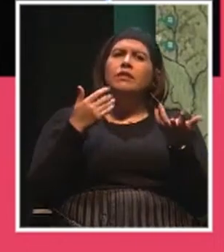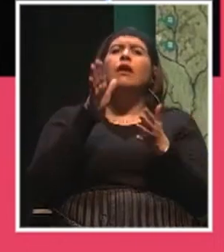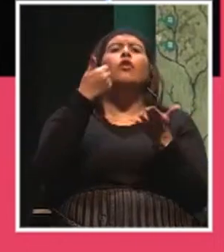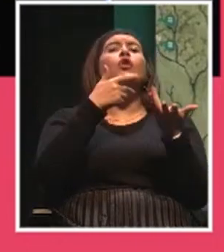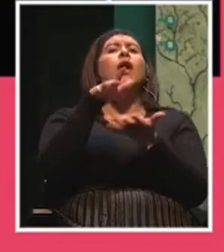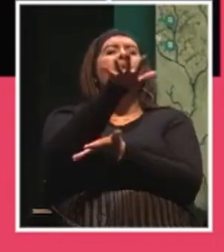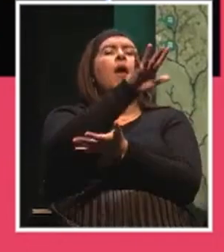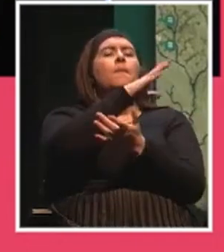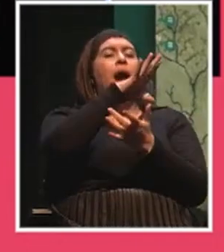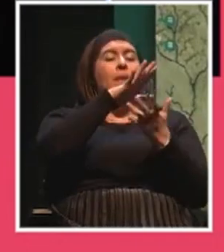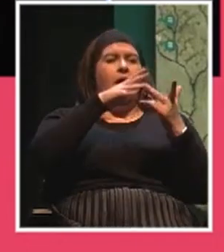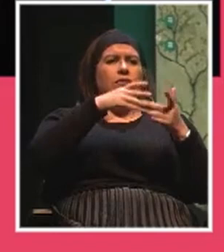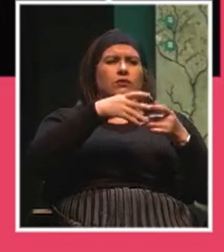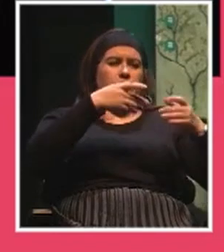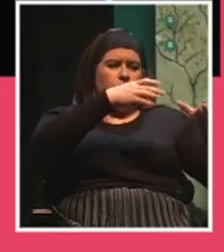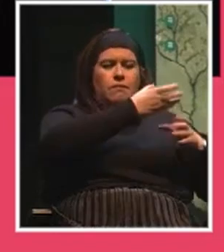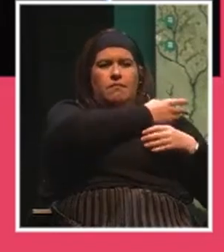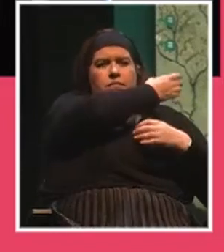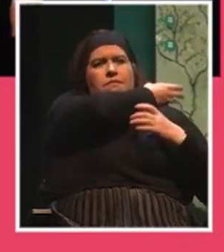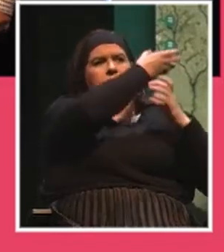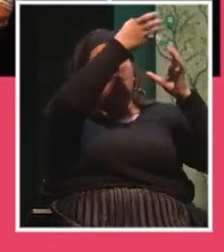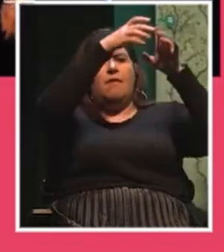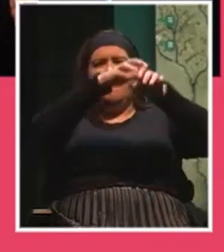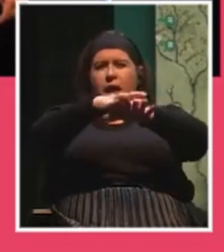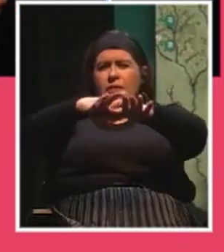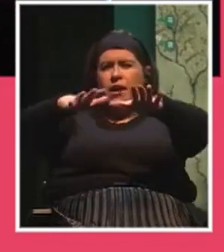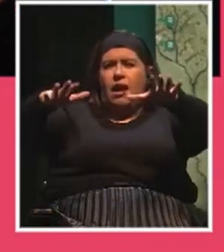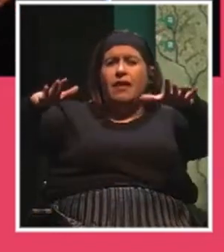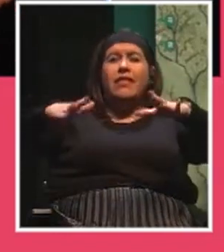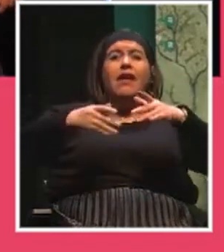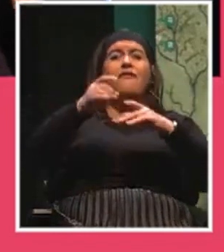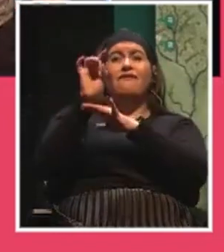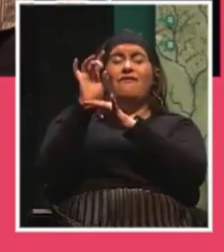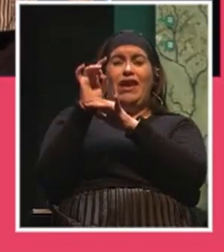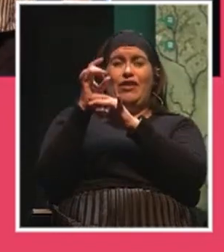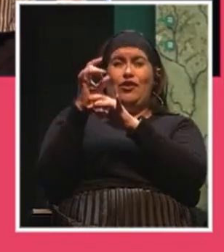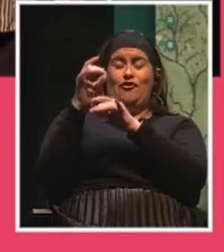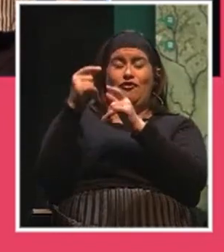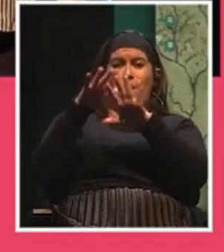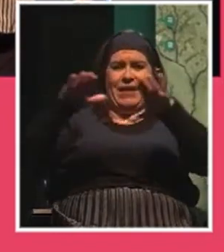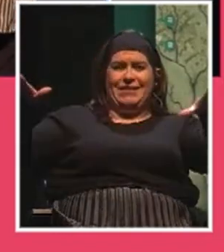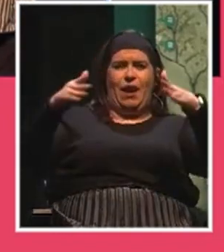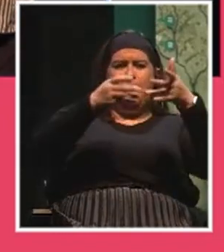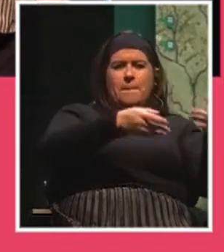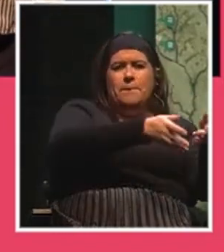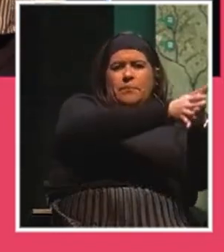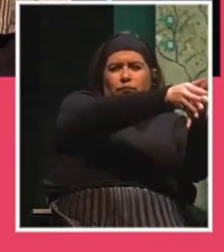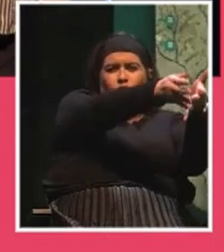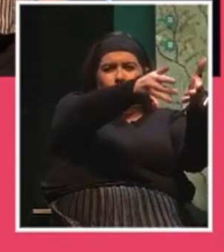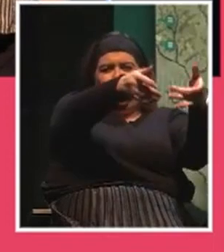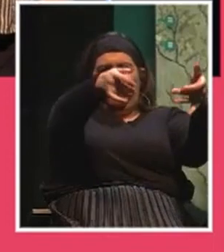spread it out on the big glass coffee table. And David Benioff and Dan